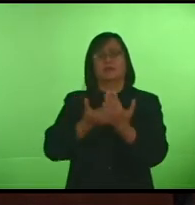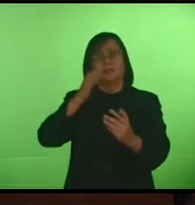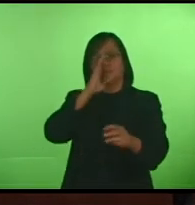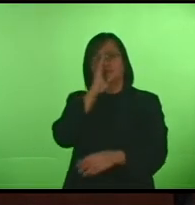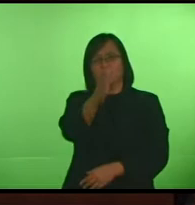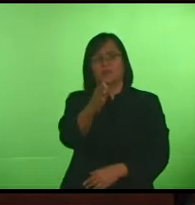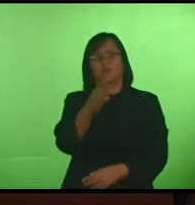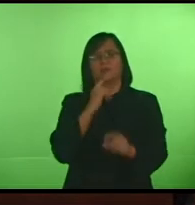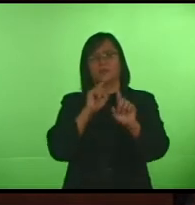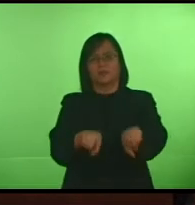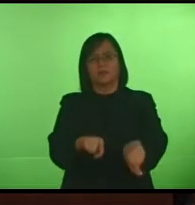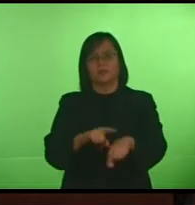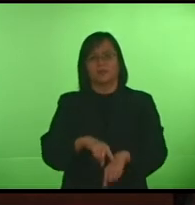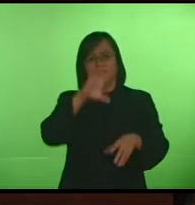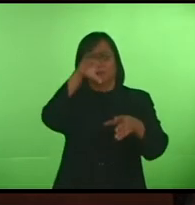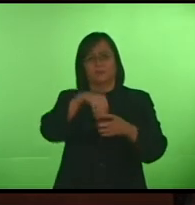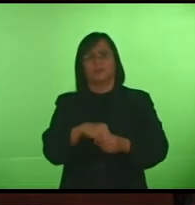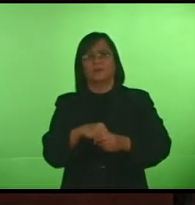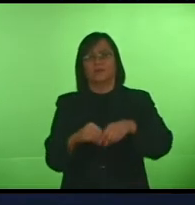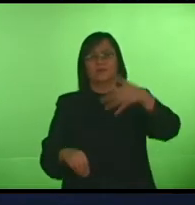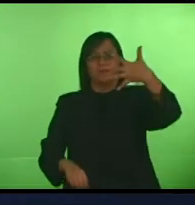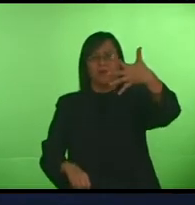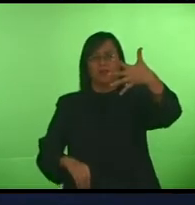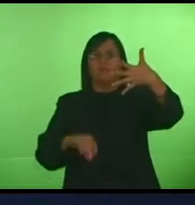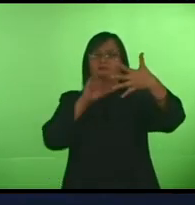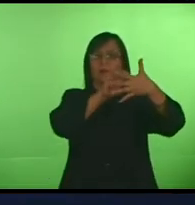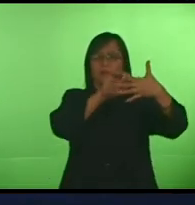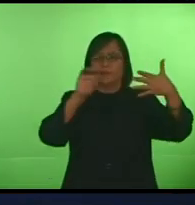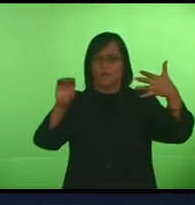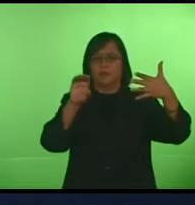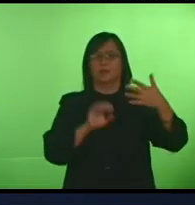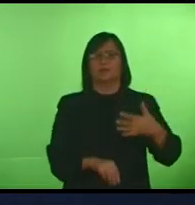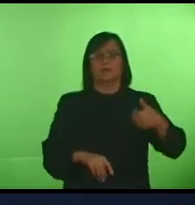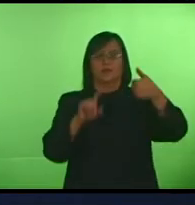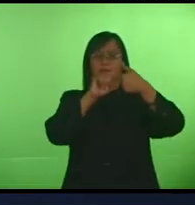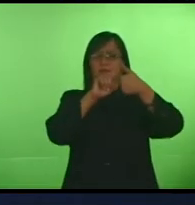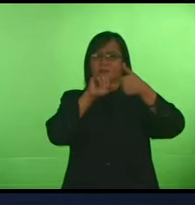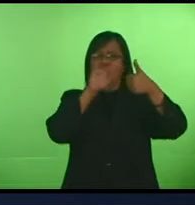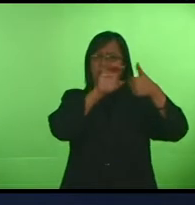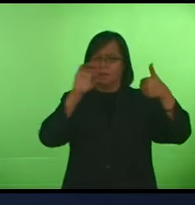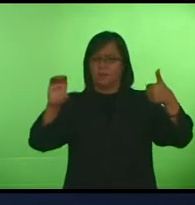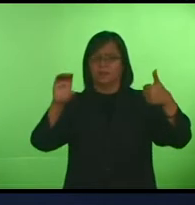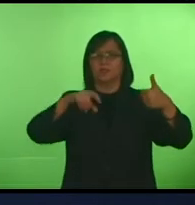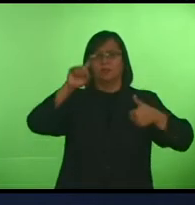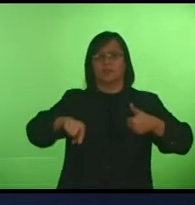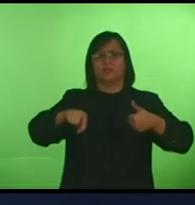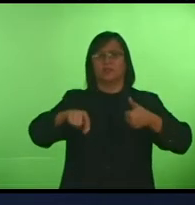it comprises of 5 paragraphs. So the first paragraph, you have to give